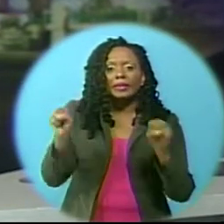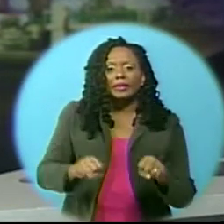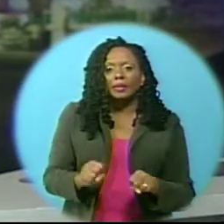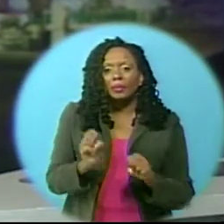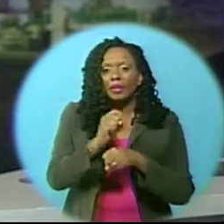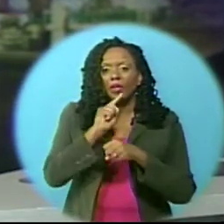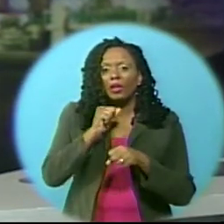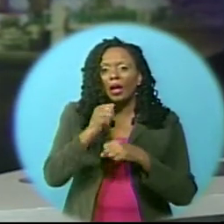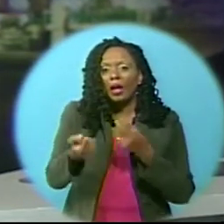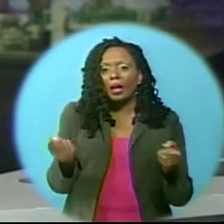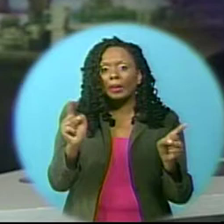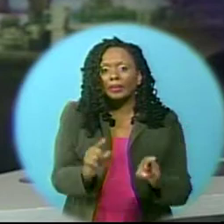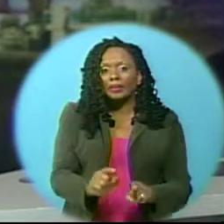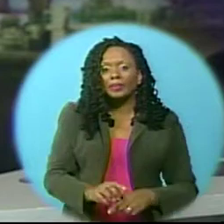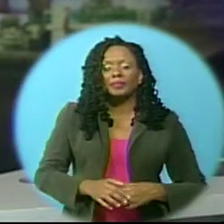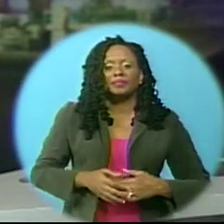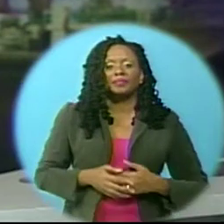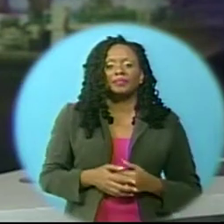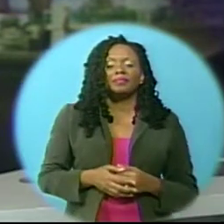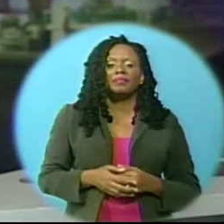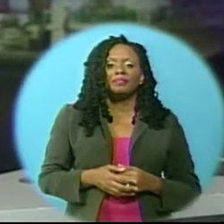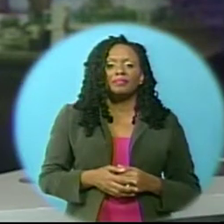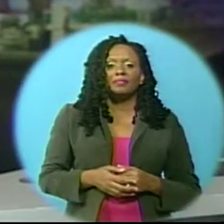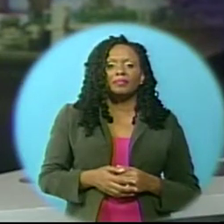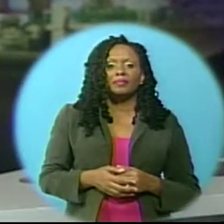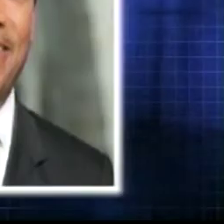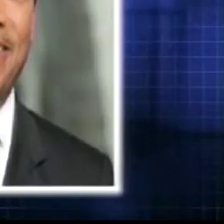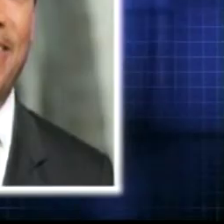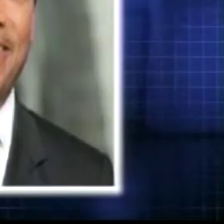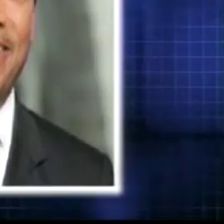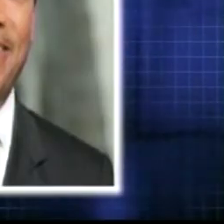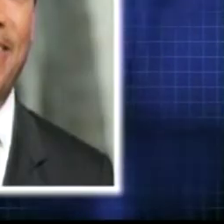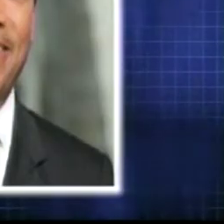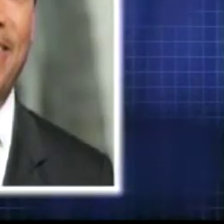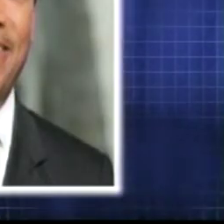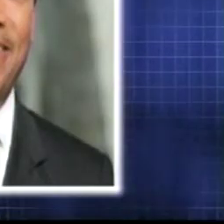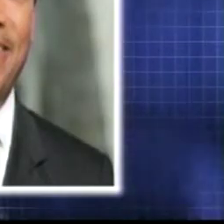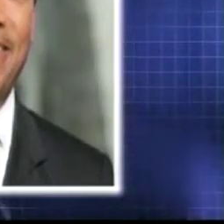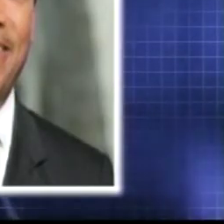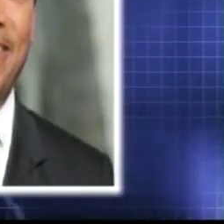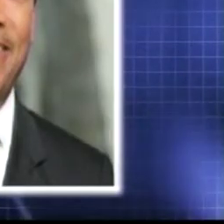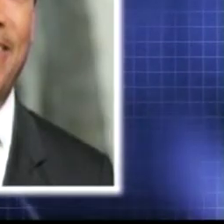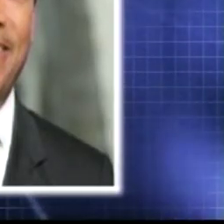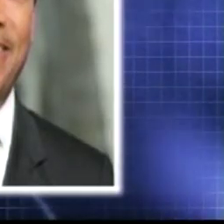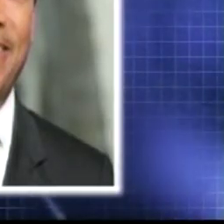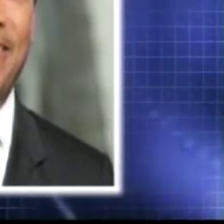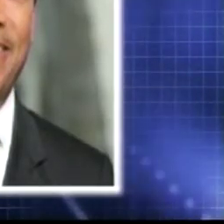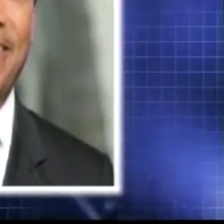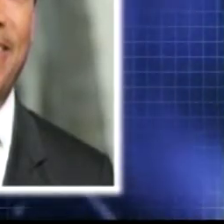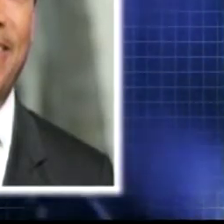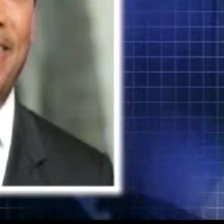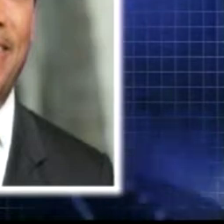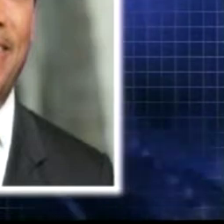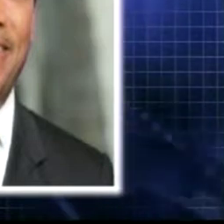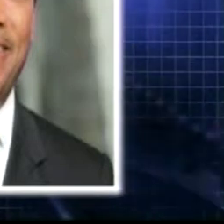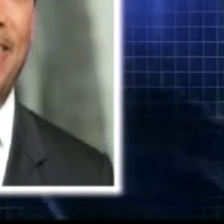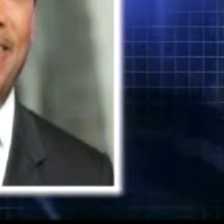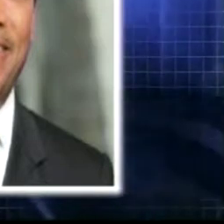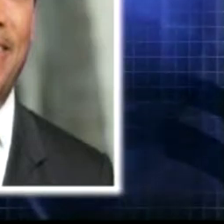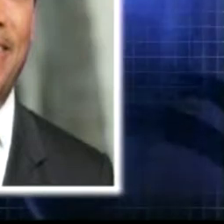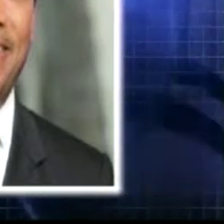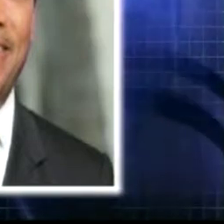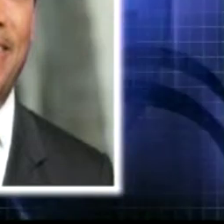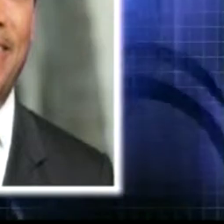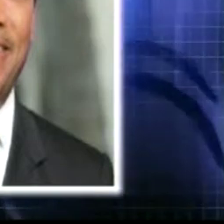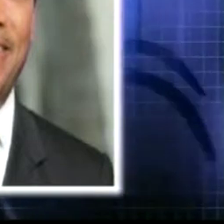constantly playing catch-up with these guys i mean the